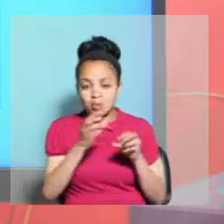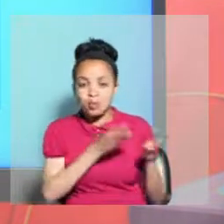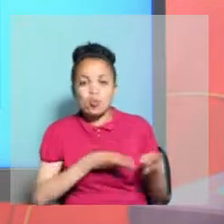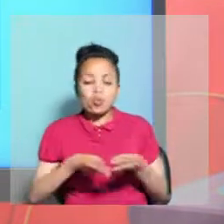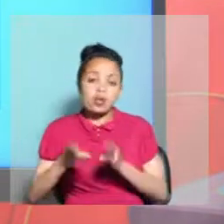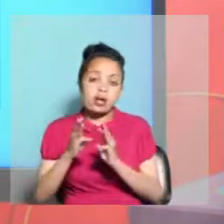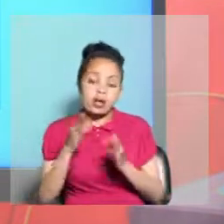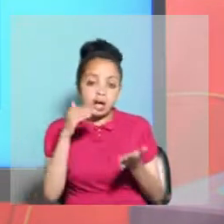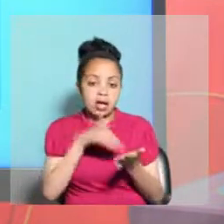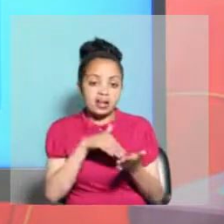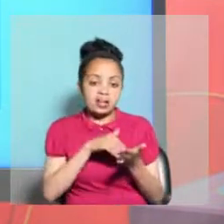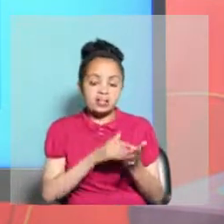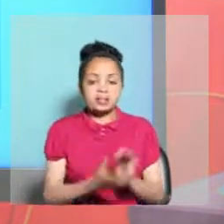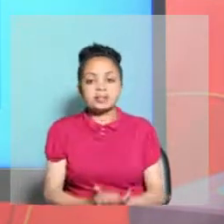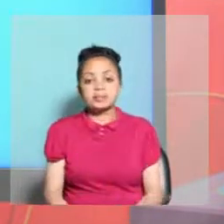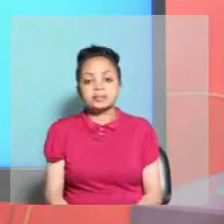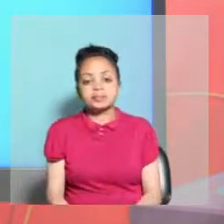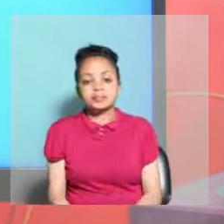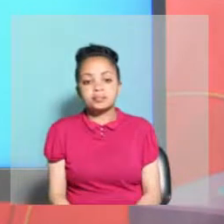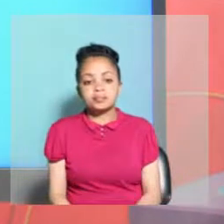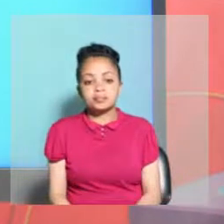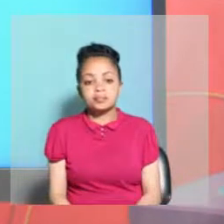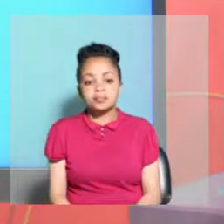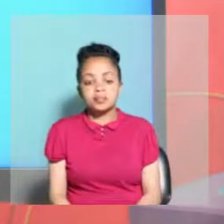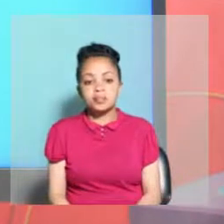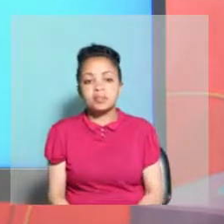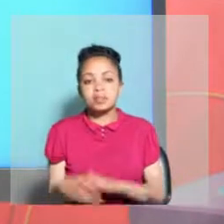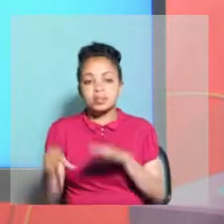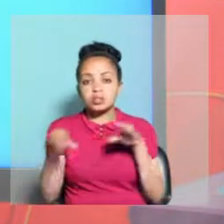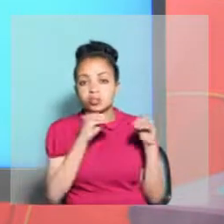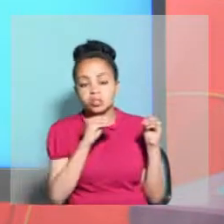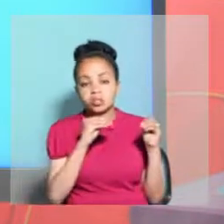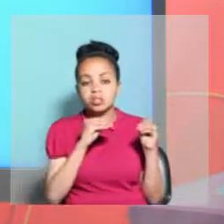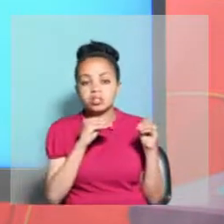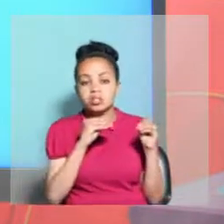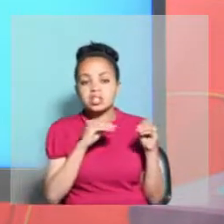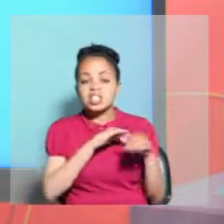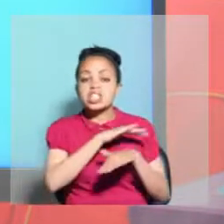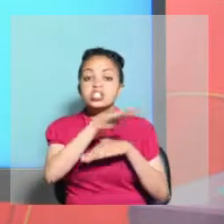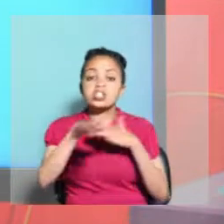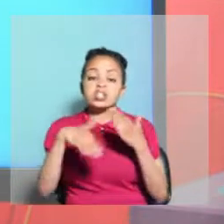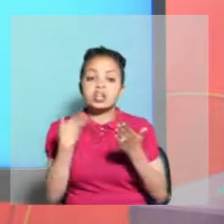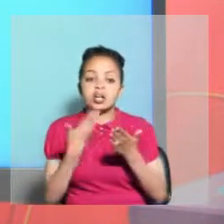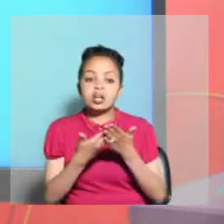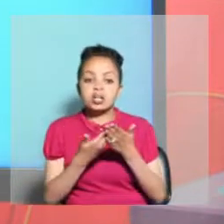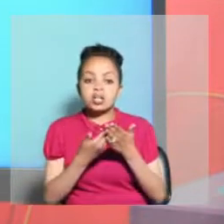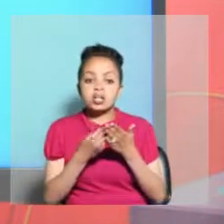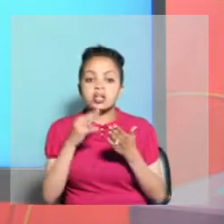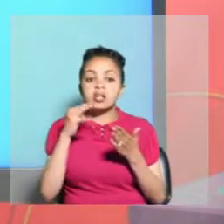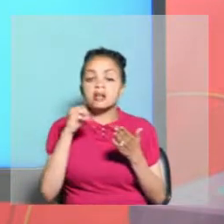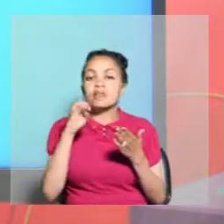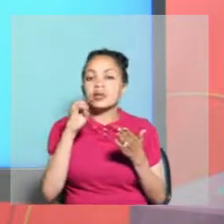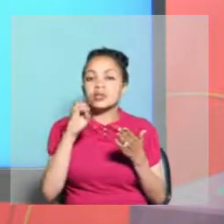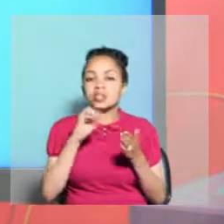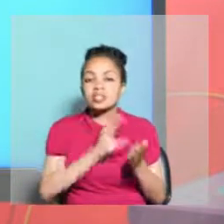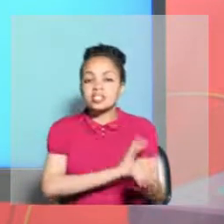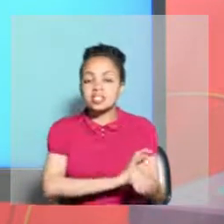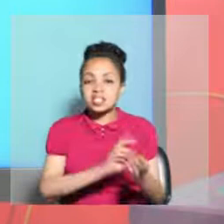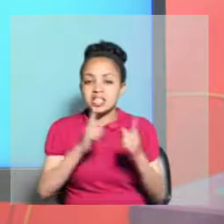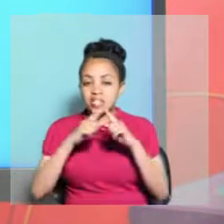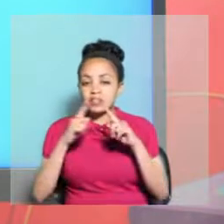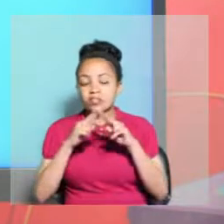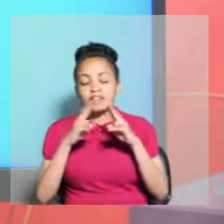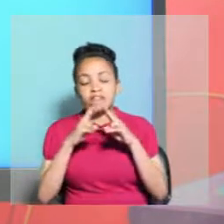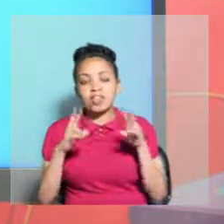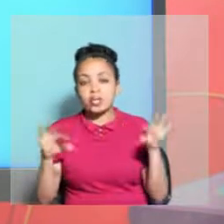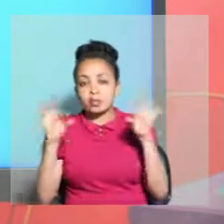the mechanism again. A student, generally, meiotic cell division is very